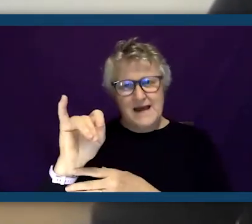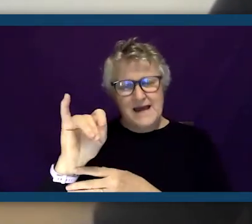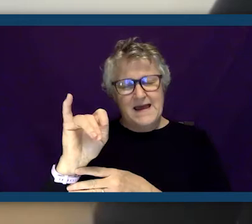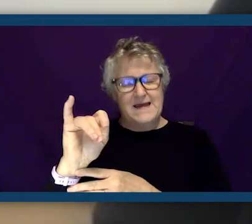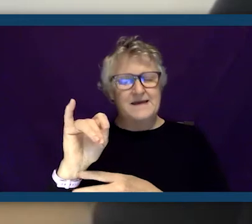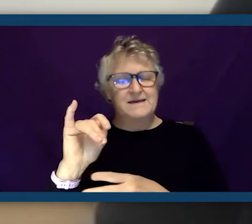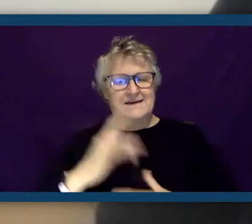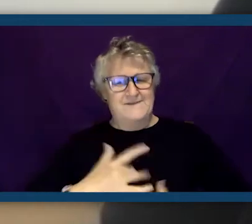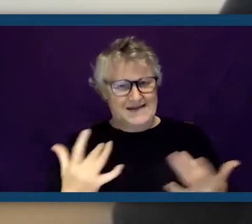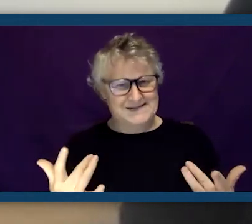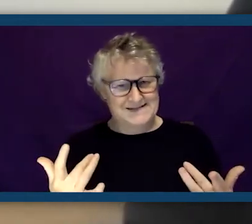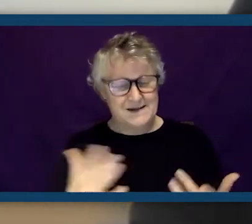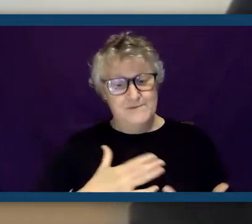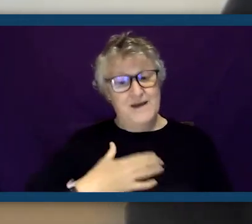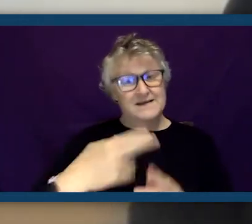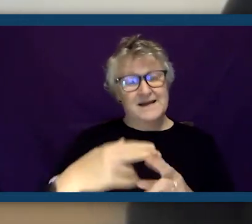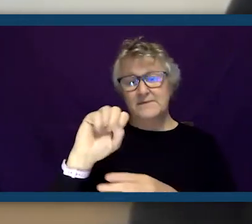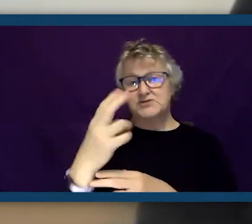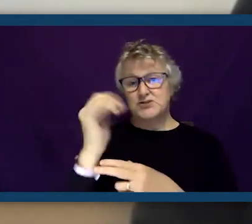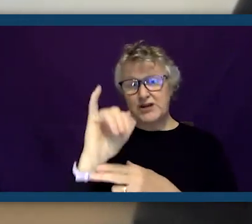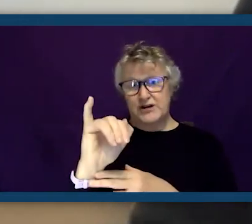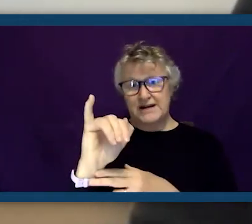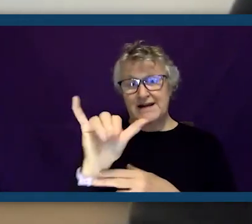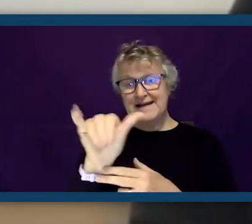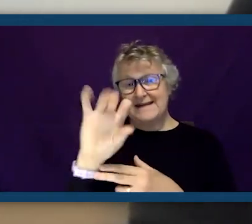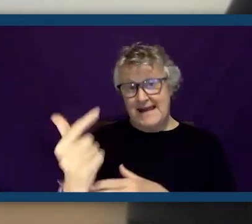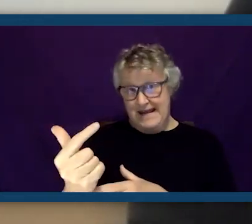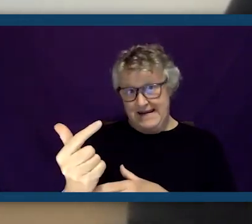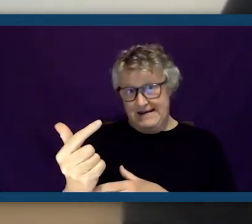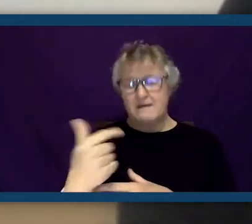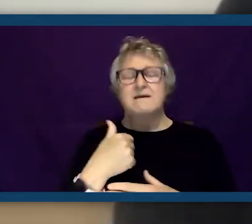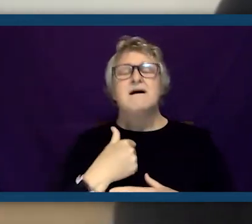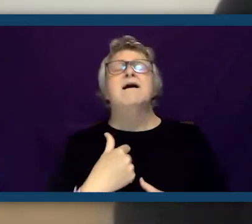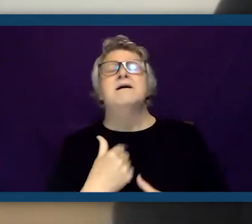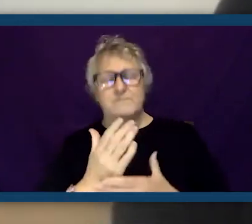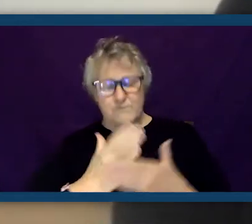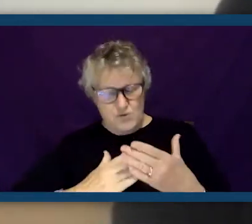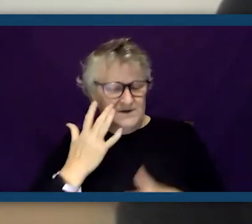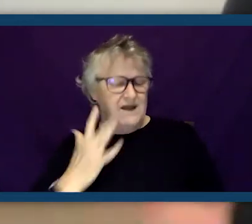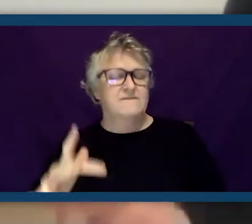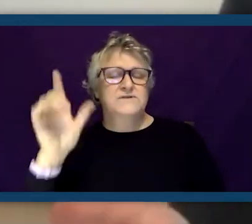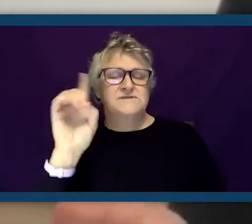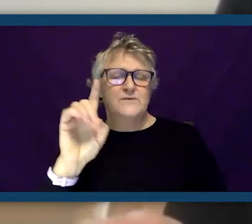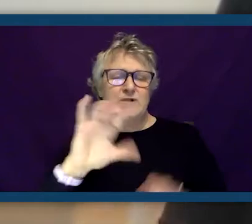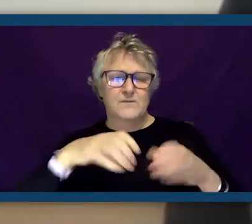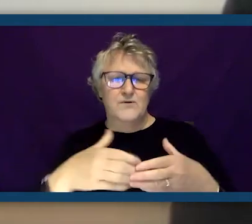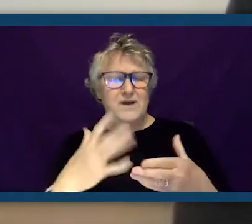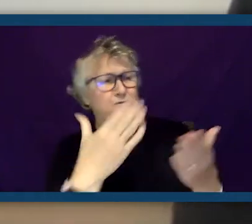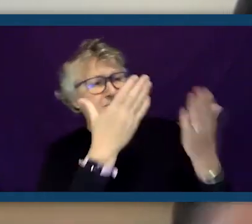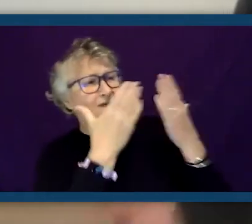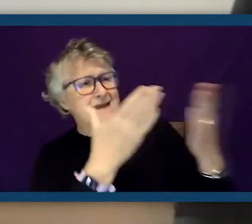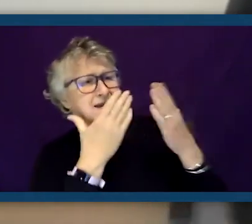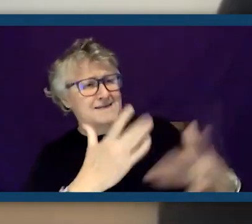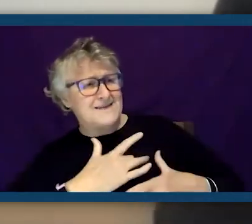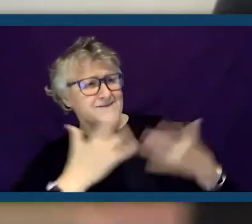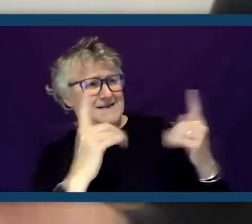event. My name is Sherry Yang, and I am the Communications Director for the California Democratic Party. I want to thank our events team, Vincent